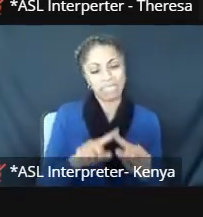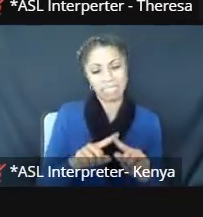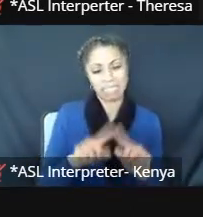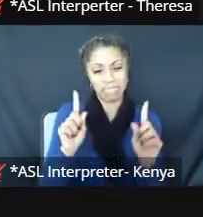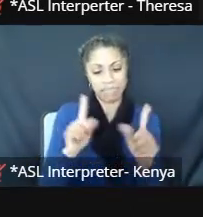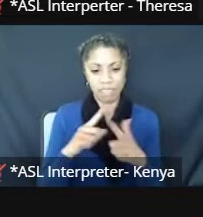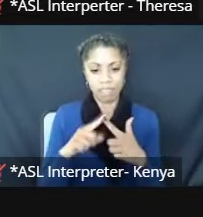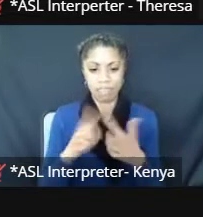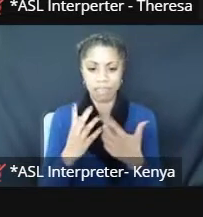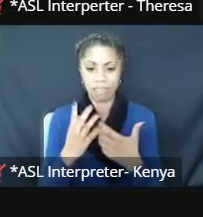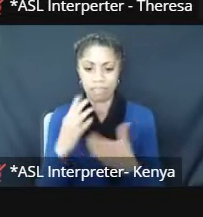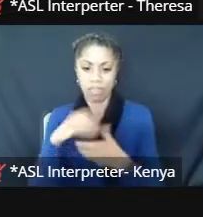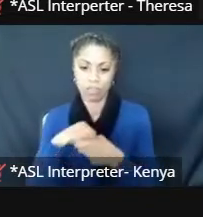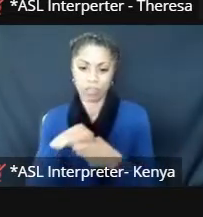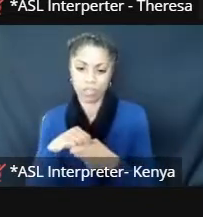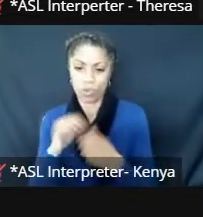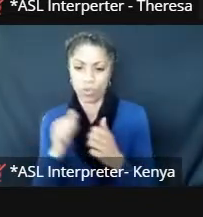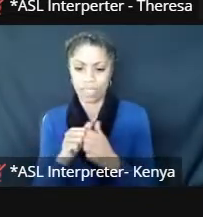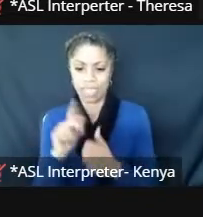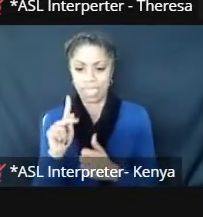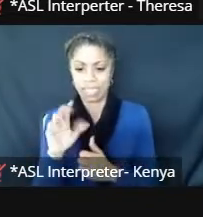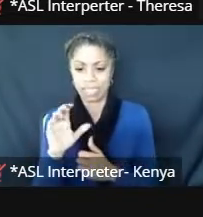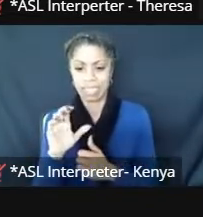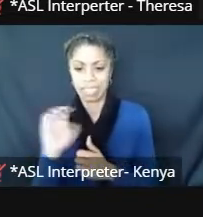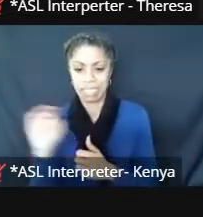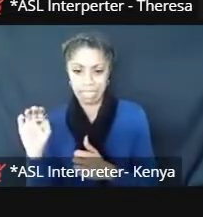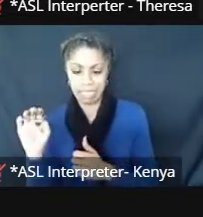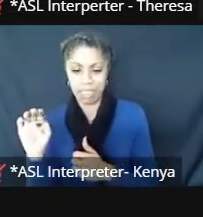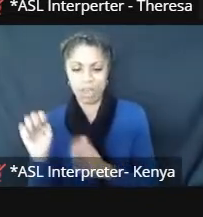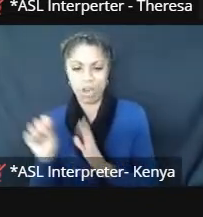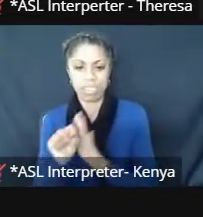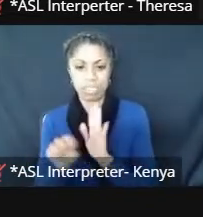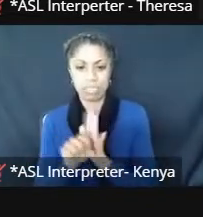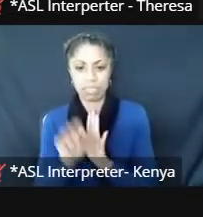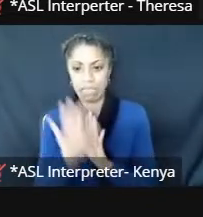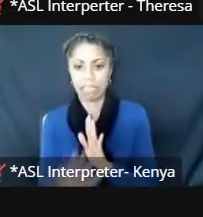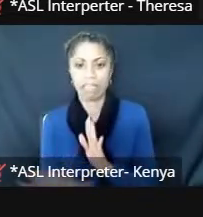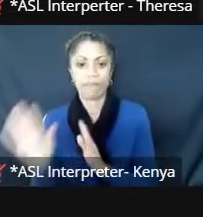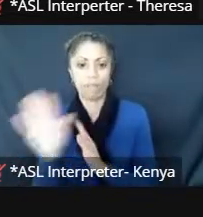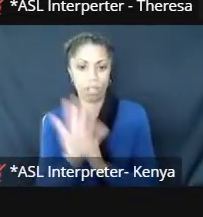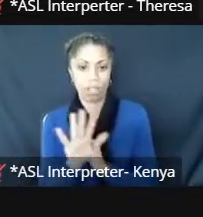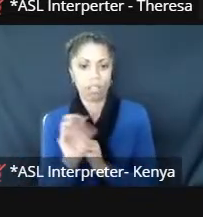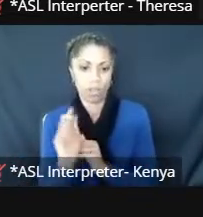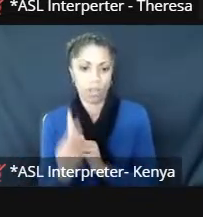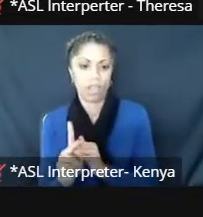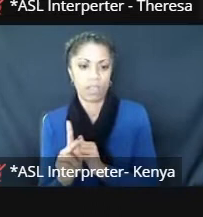the KCAE, which is at the statewide level? So I'll give you a second to reflect on that.